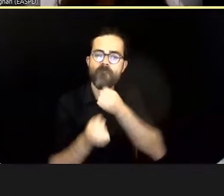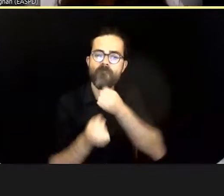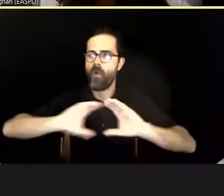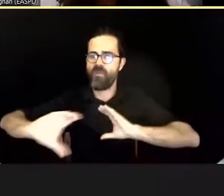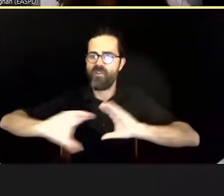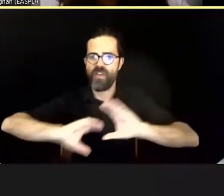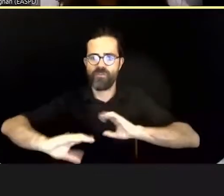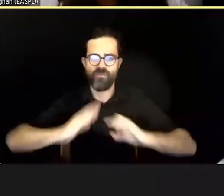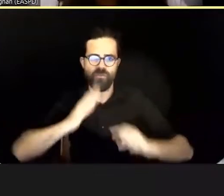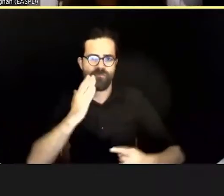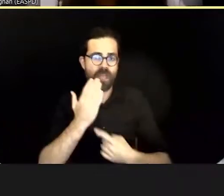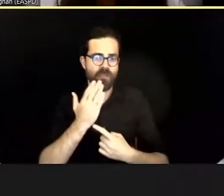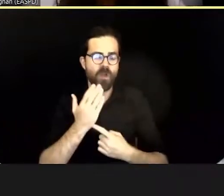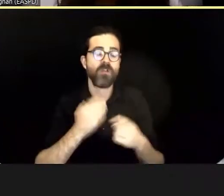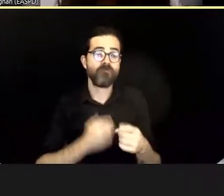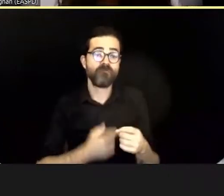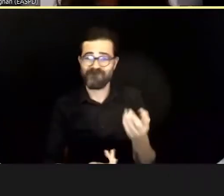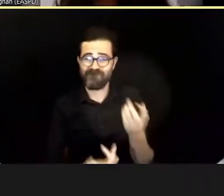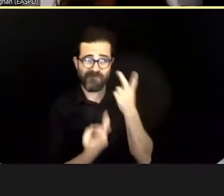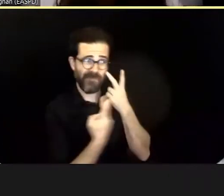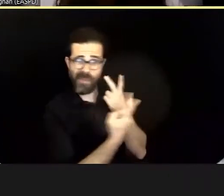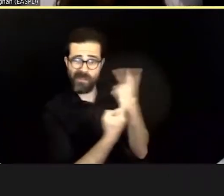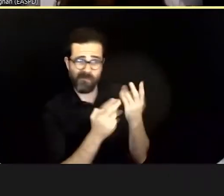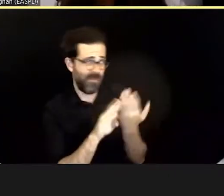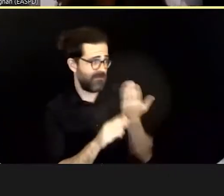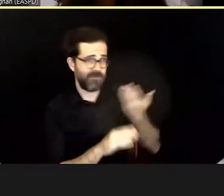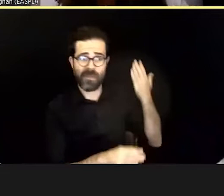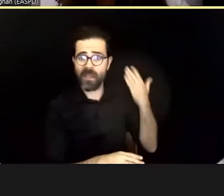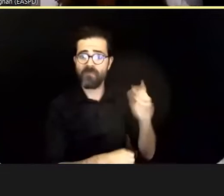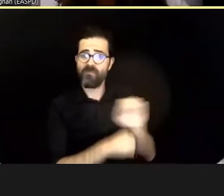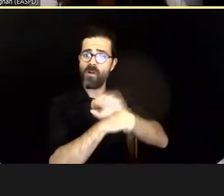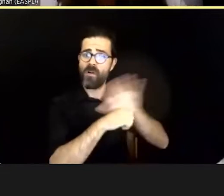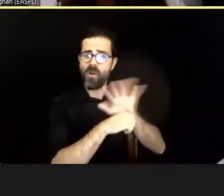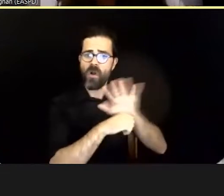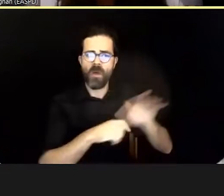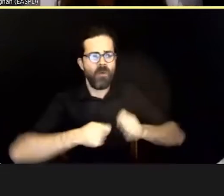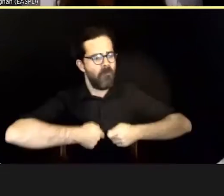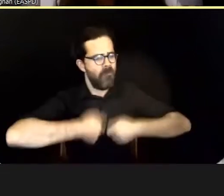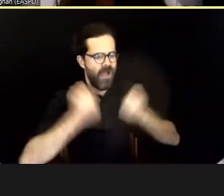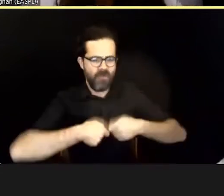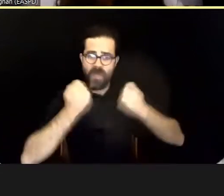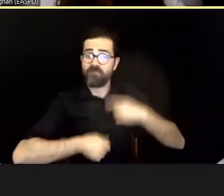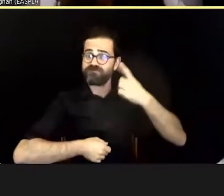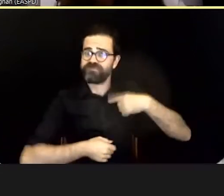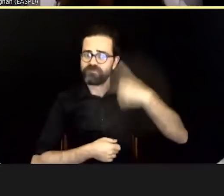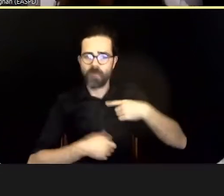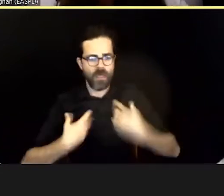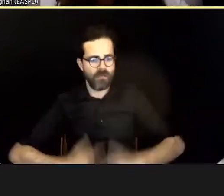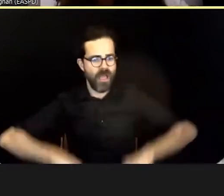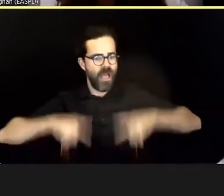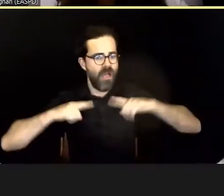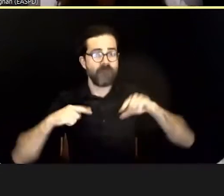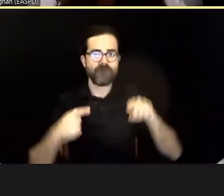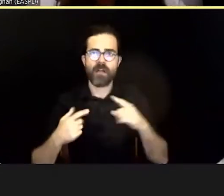our everyday lives, and there was an acceleration and a greater need for this digital transition and